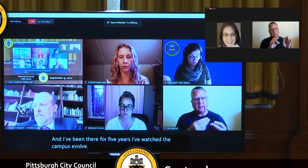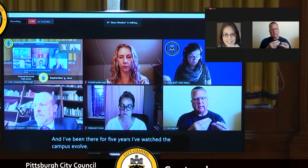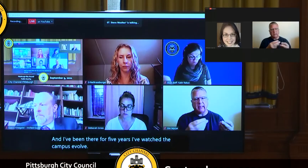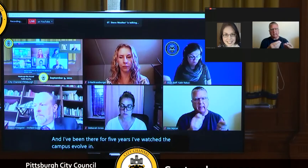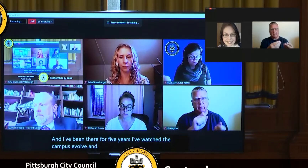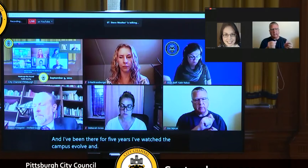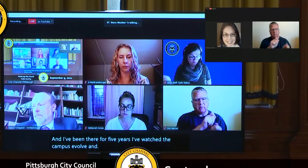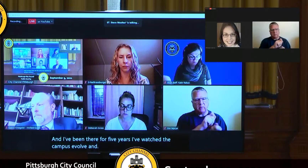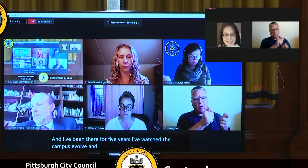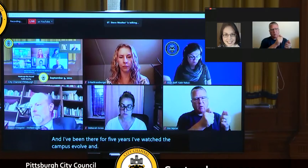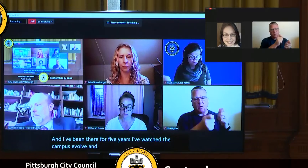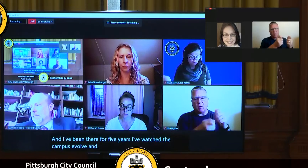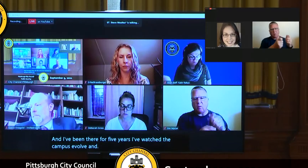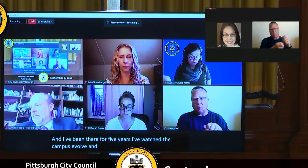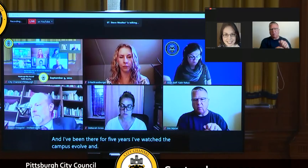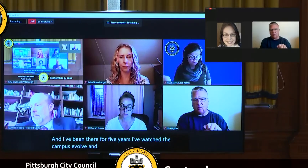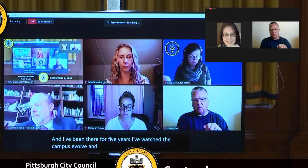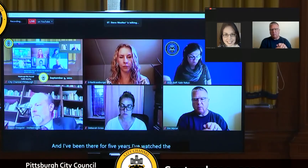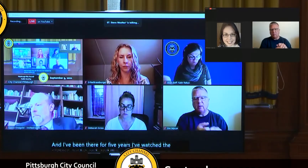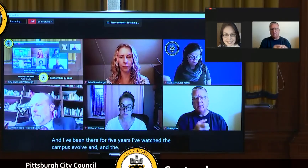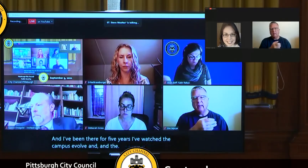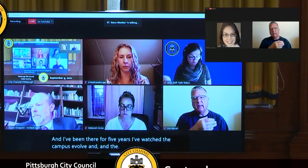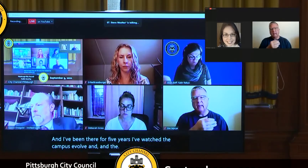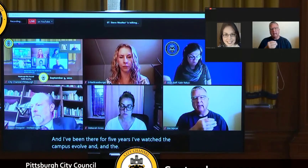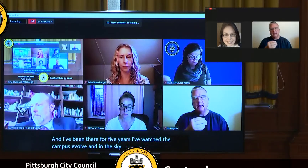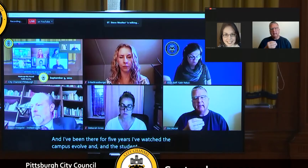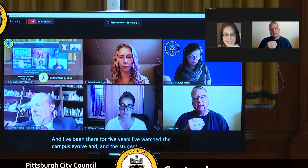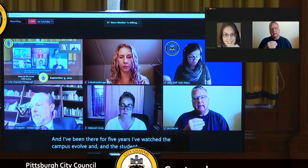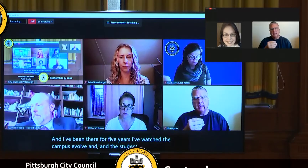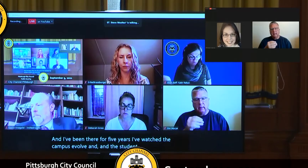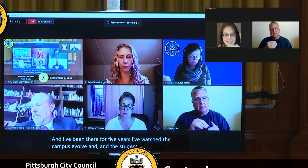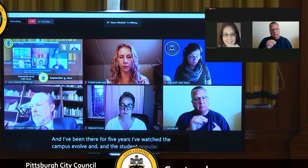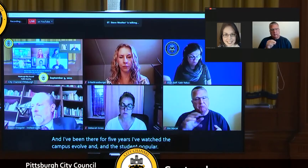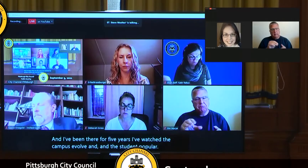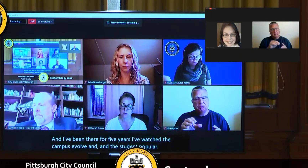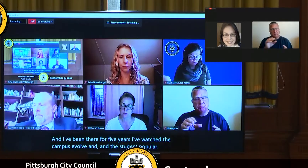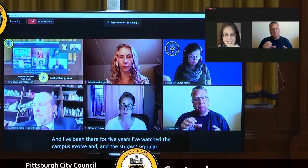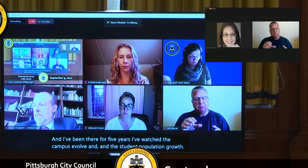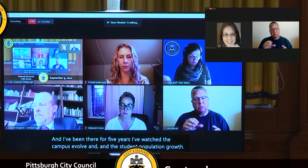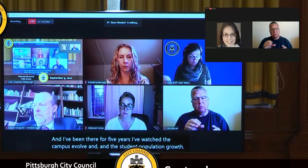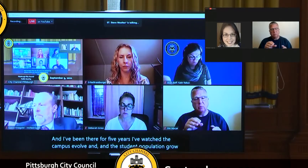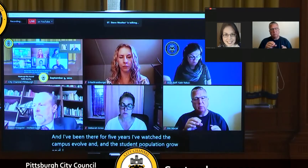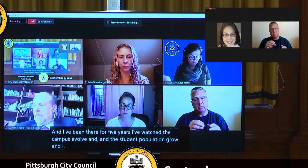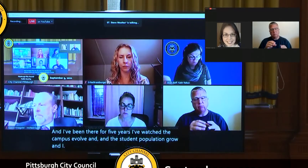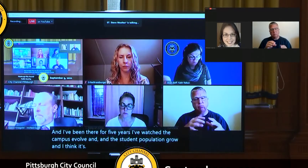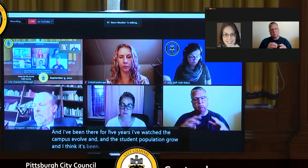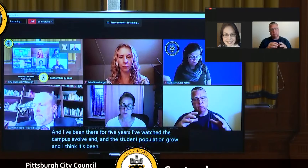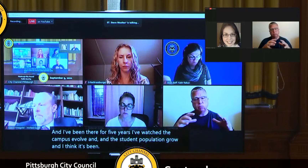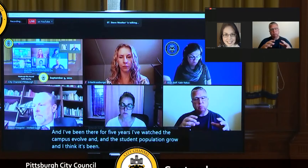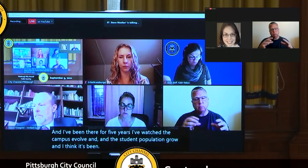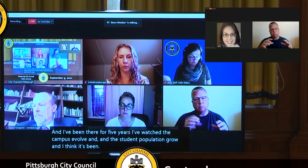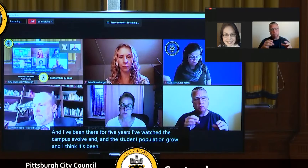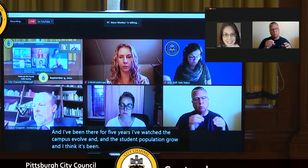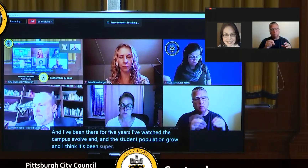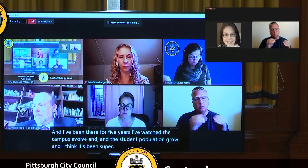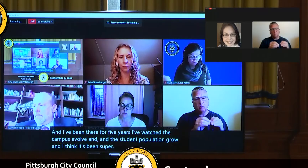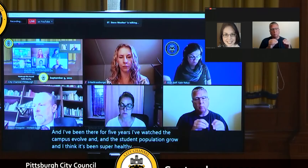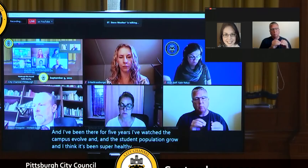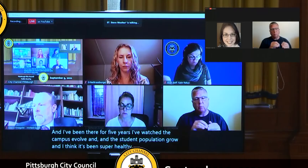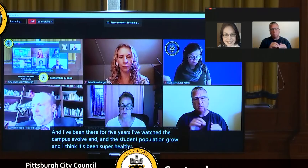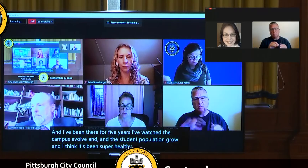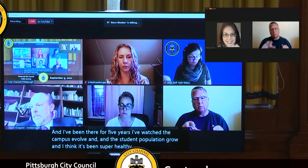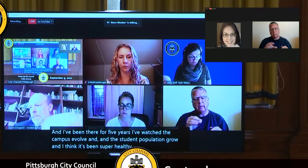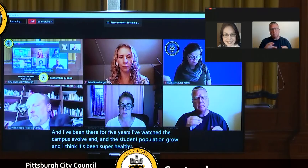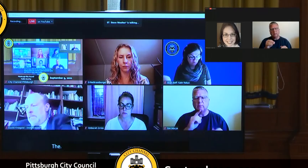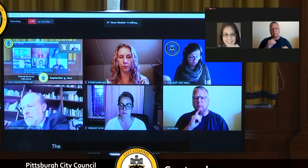and the student population grow. And I think it's been super healthy.